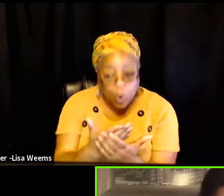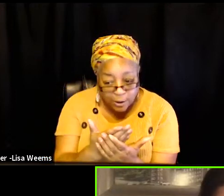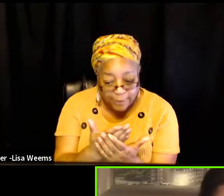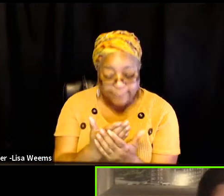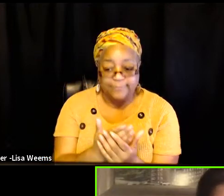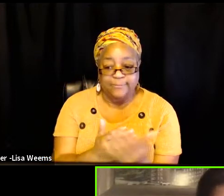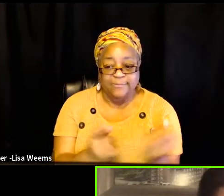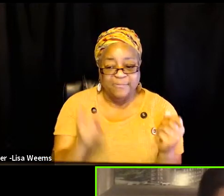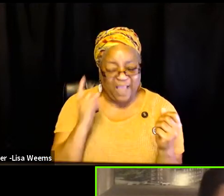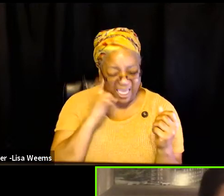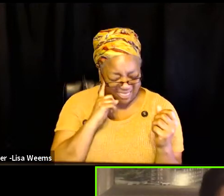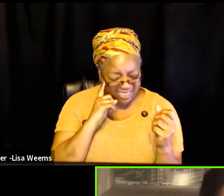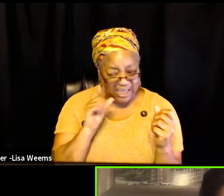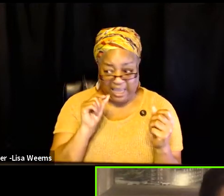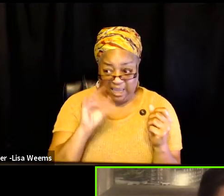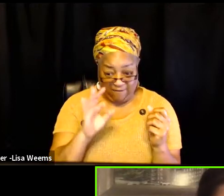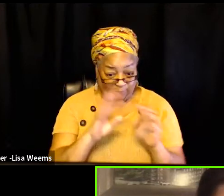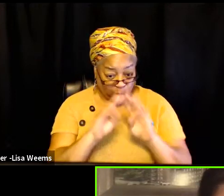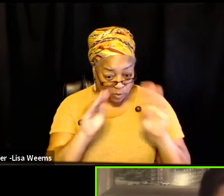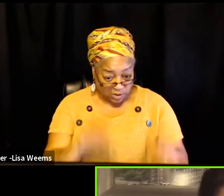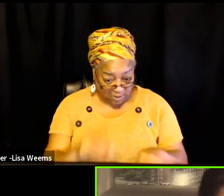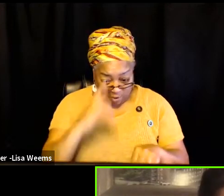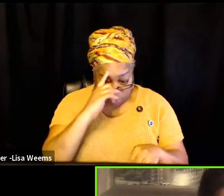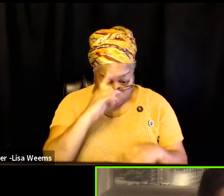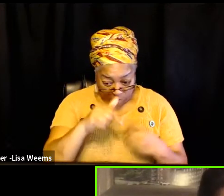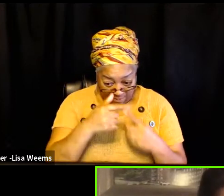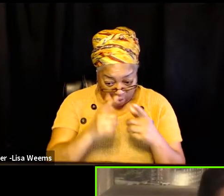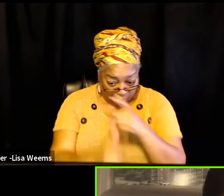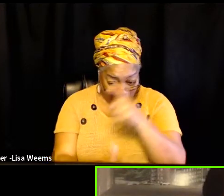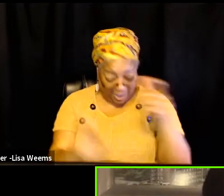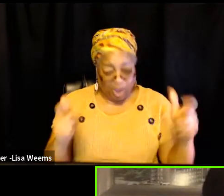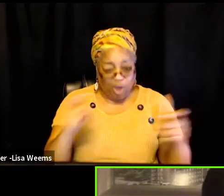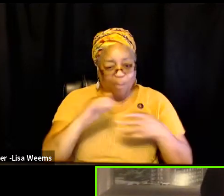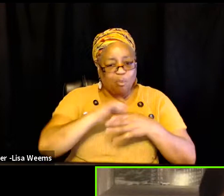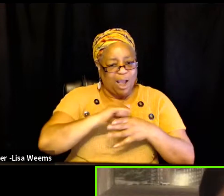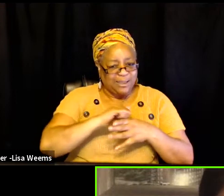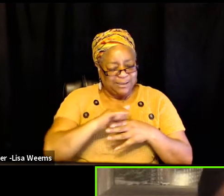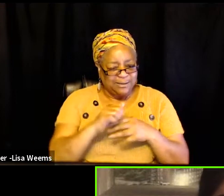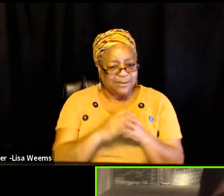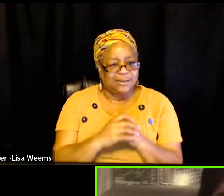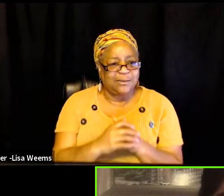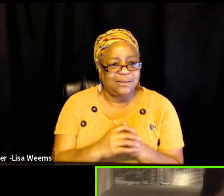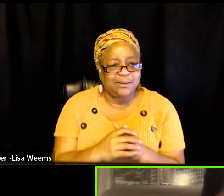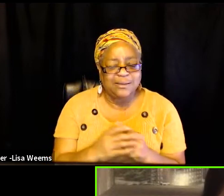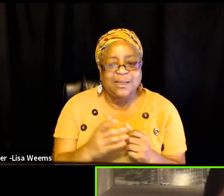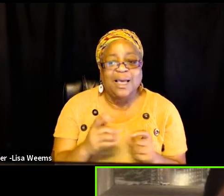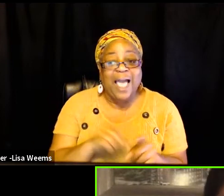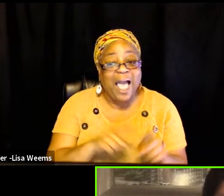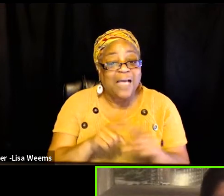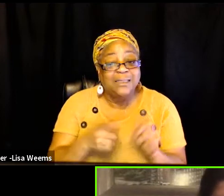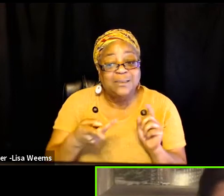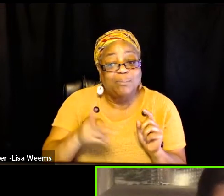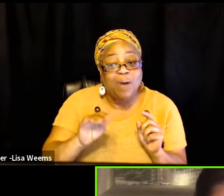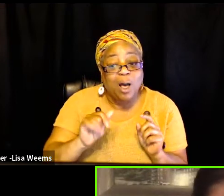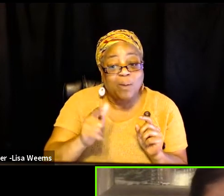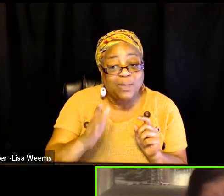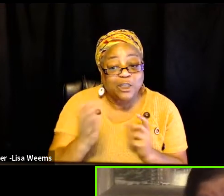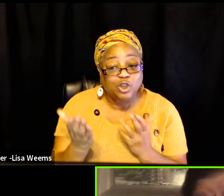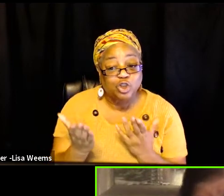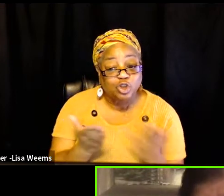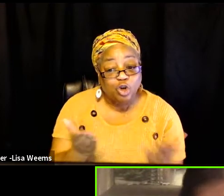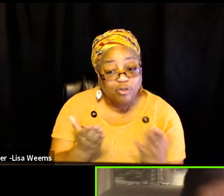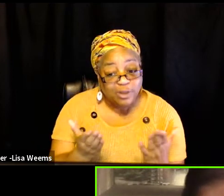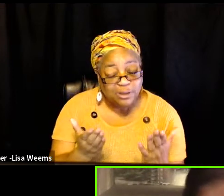museums thought more about their larger practice, as Pablo said, as public service, but that work as